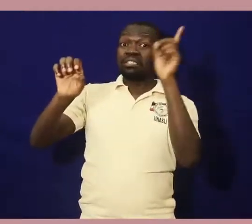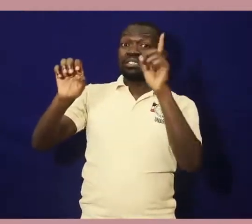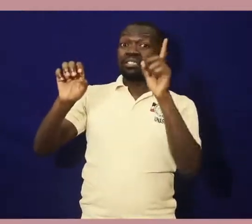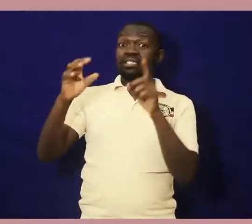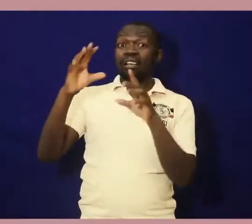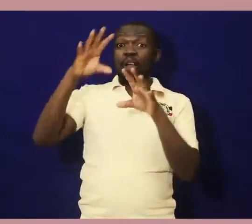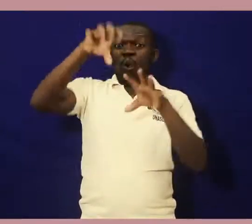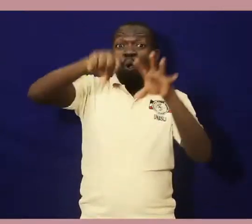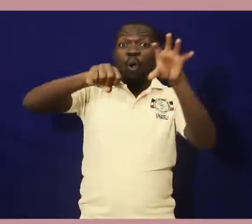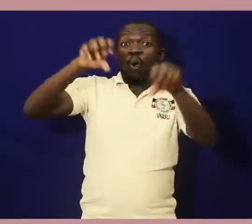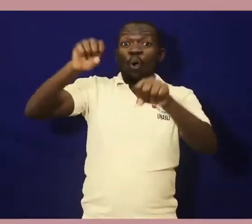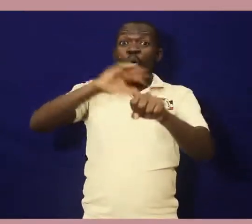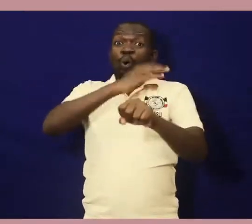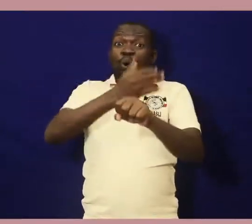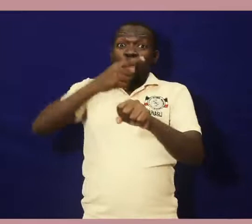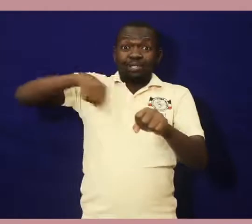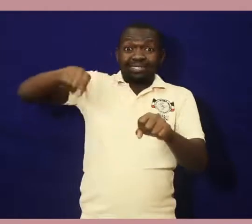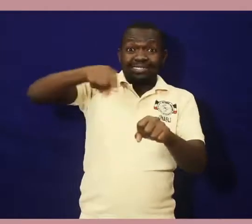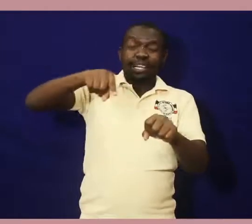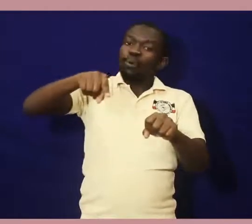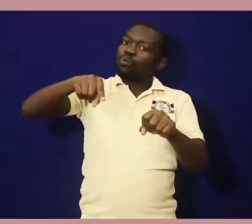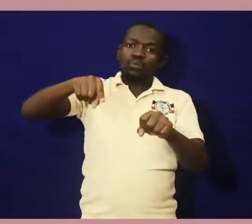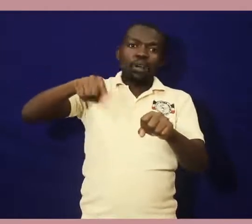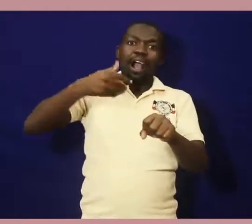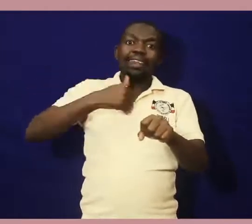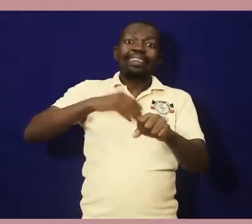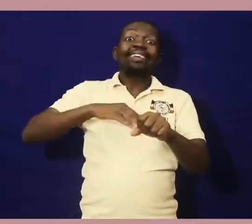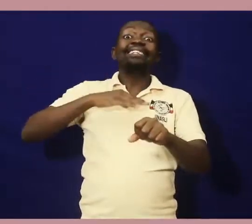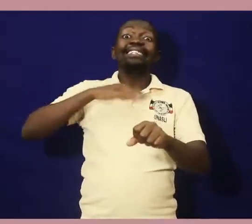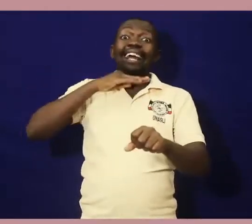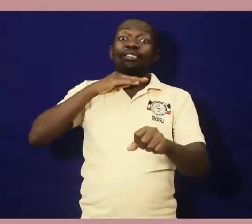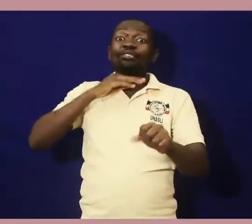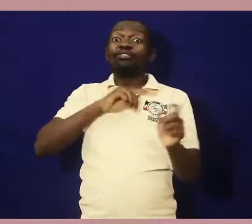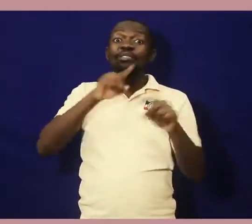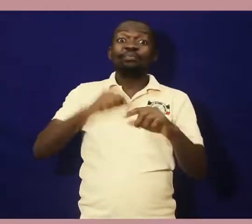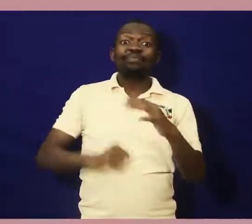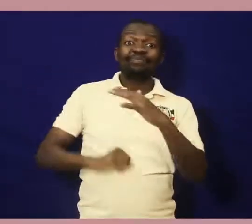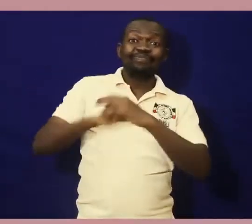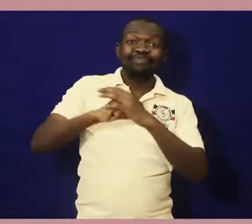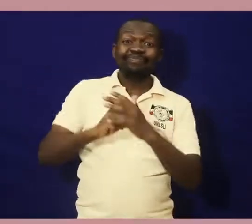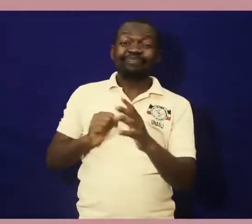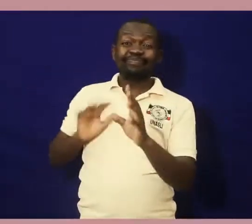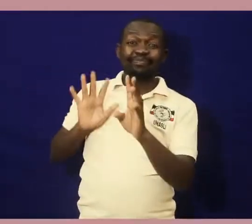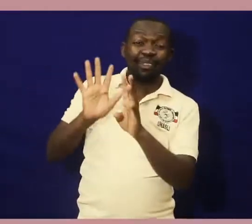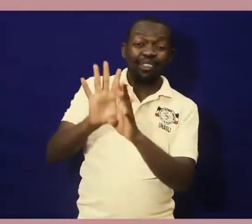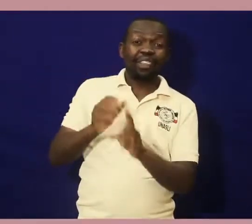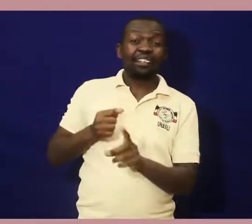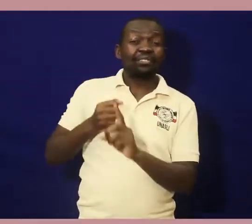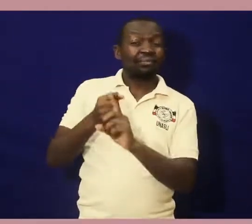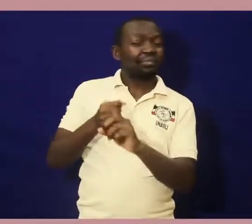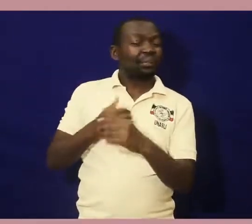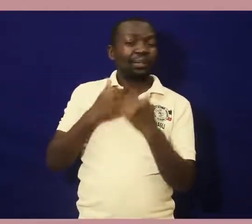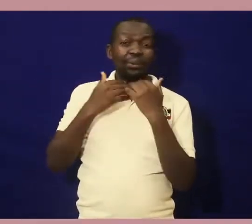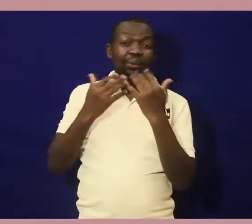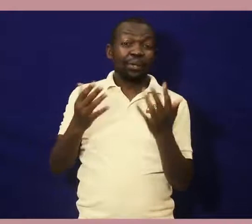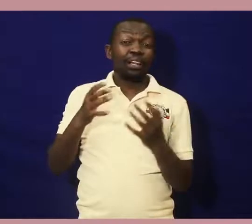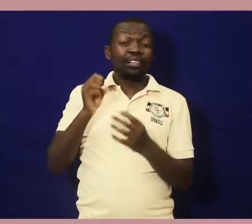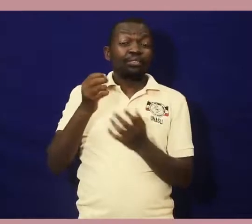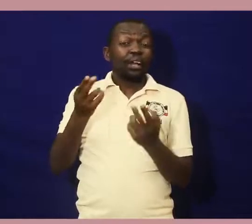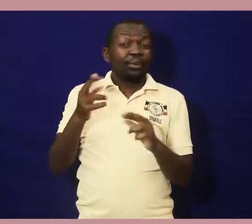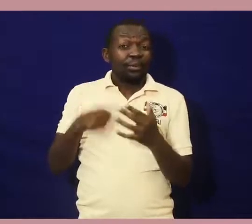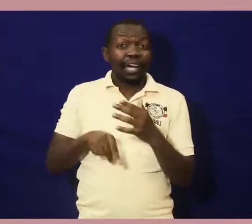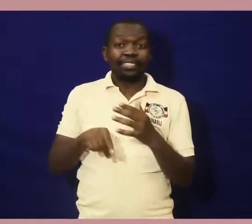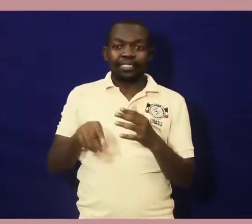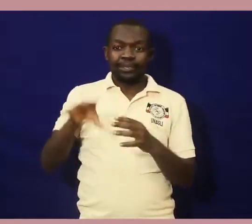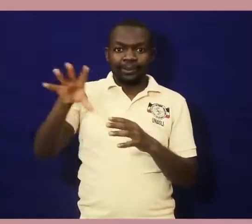enough manpower to participate in the First World War, and therefore recruited manpower from East